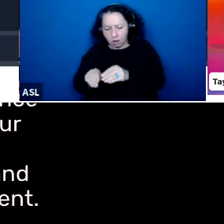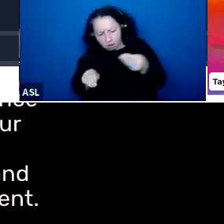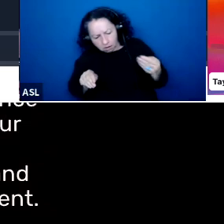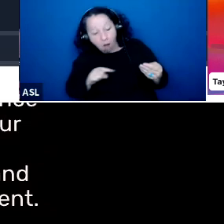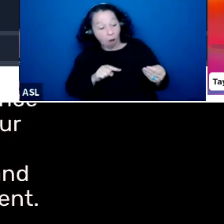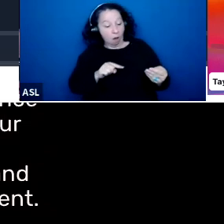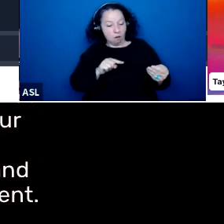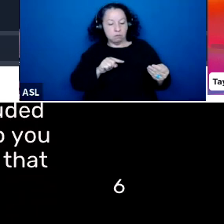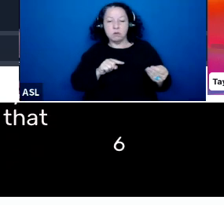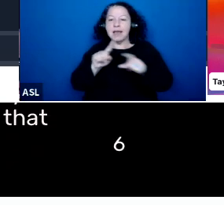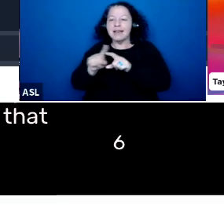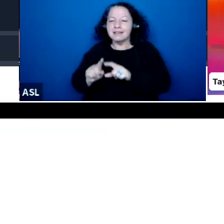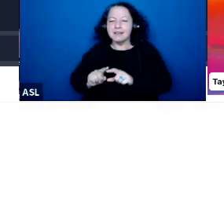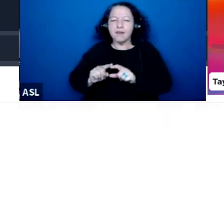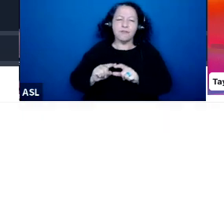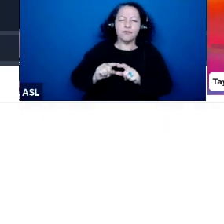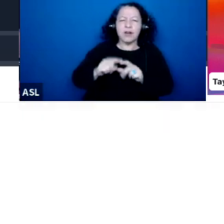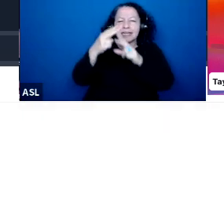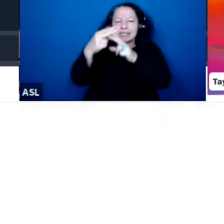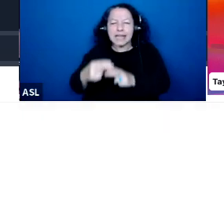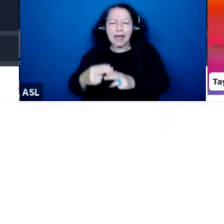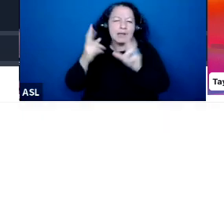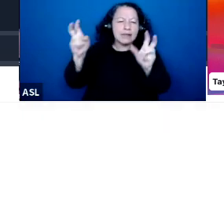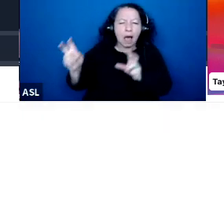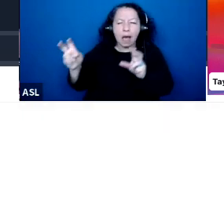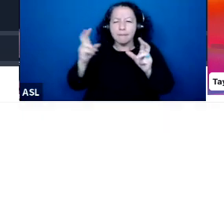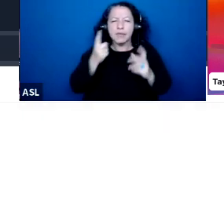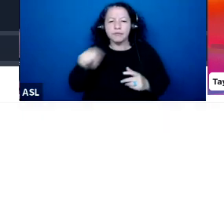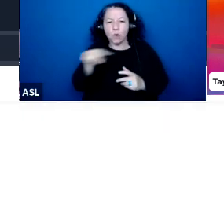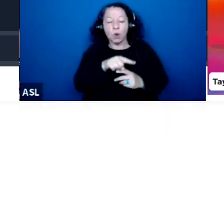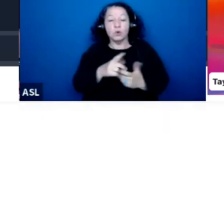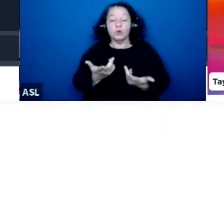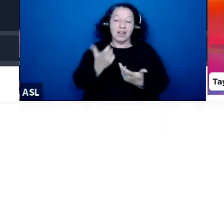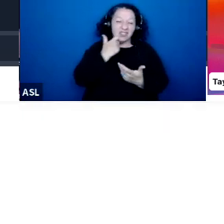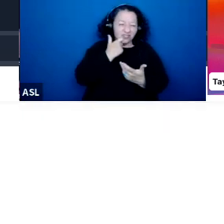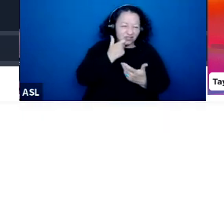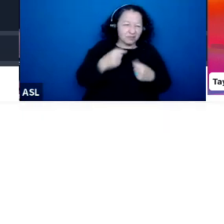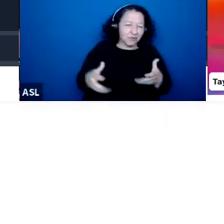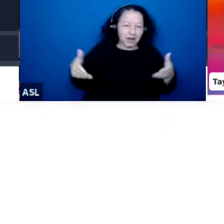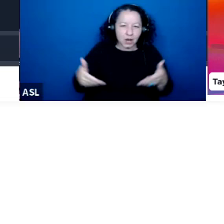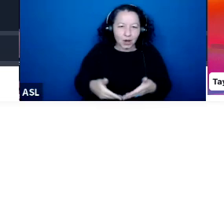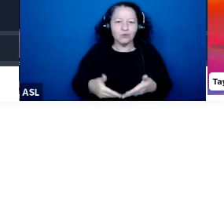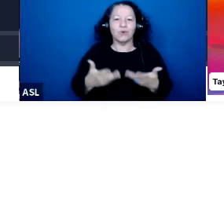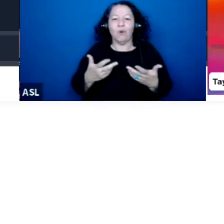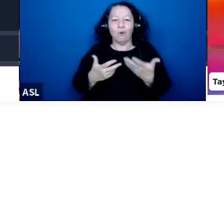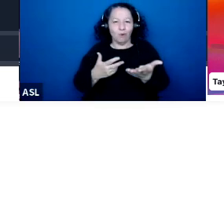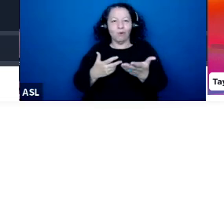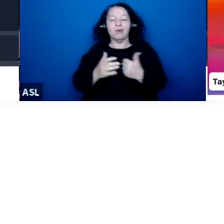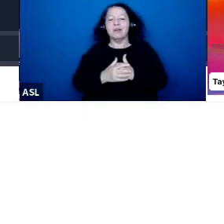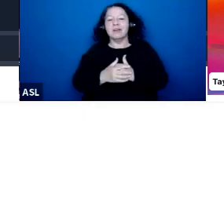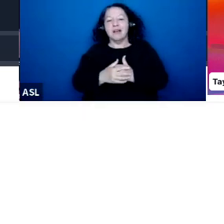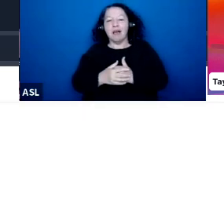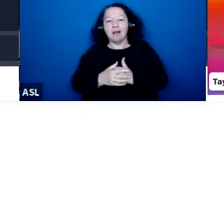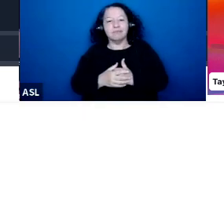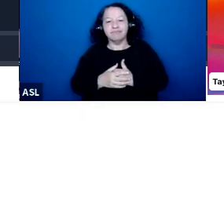to explore, right? So the accountability piece, which I know I just did an intro on, very interested